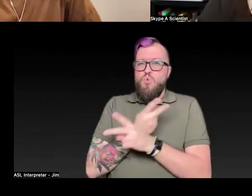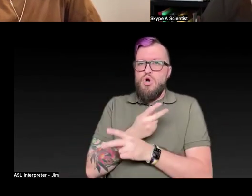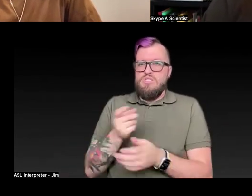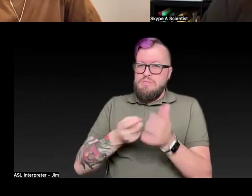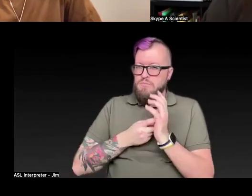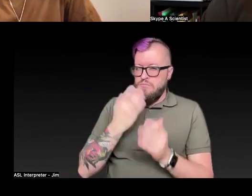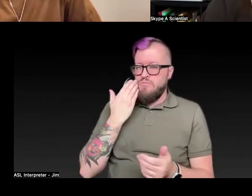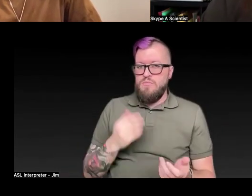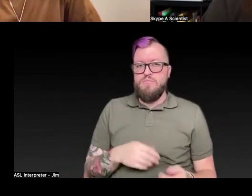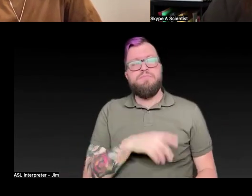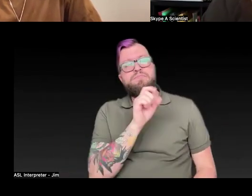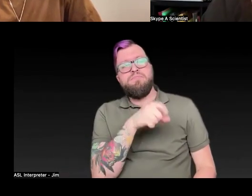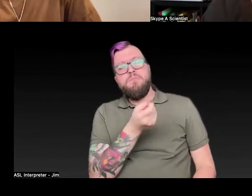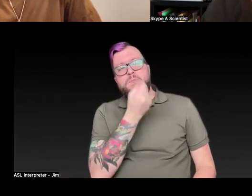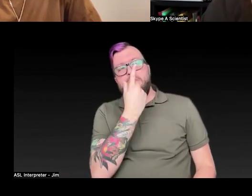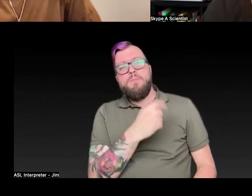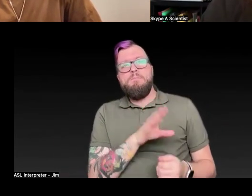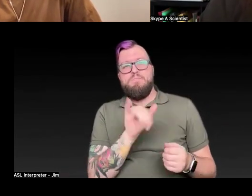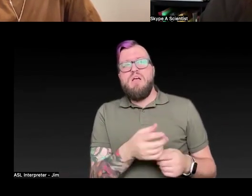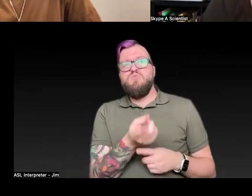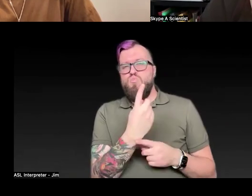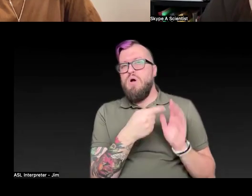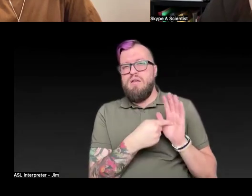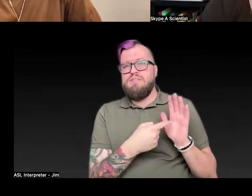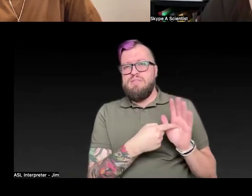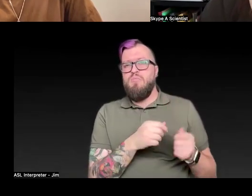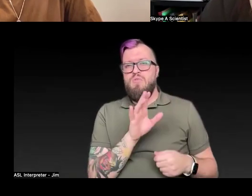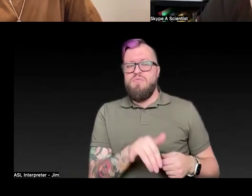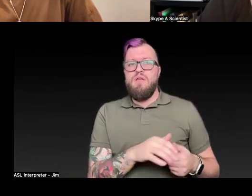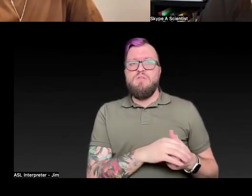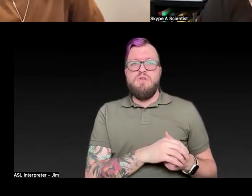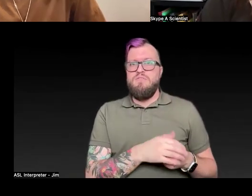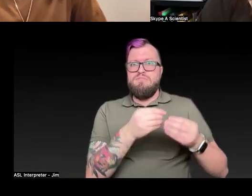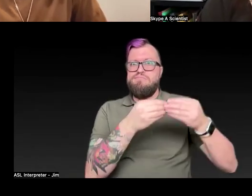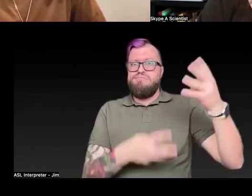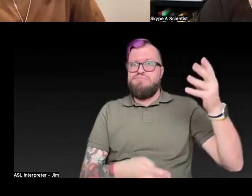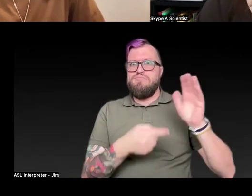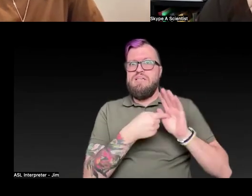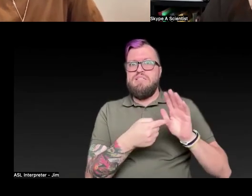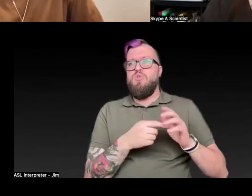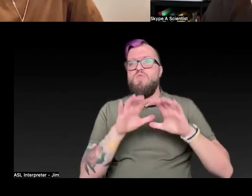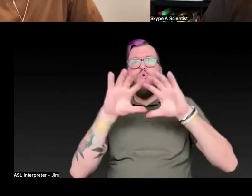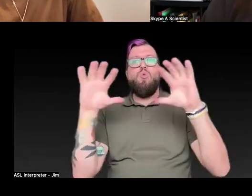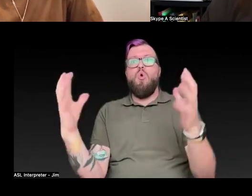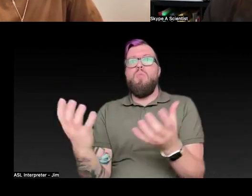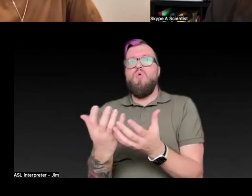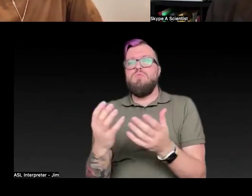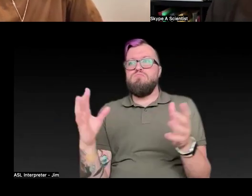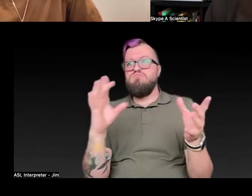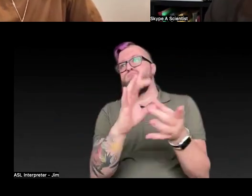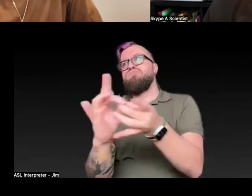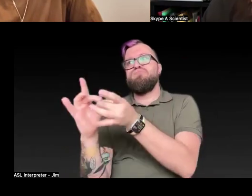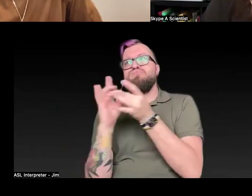understandable. That is what I mean. That's like one example of a zillion examples of globalization leading to Hmm.